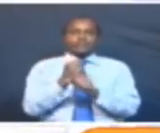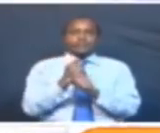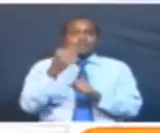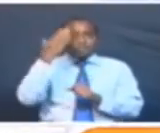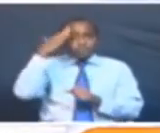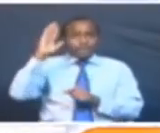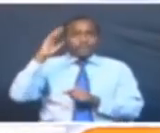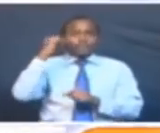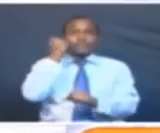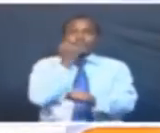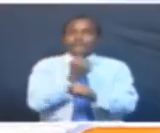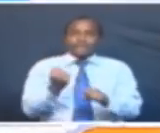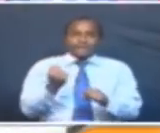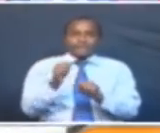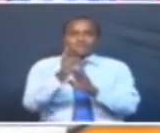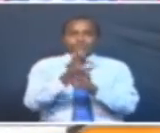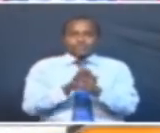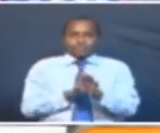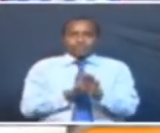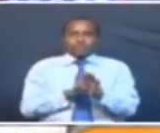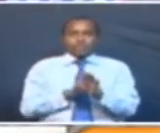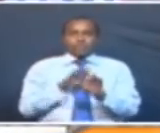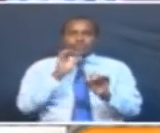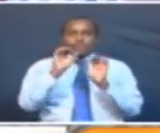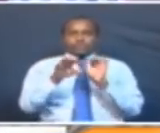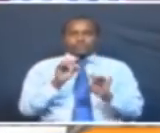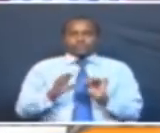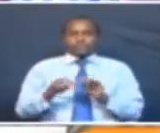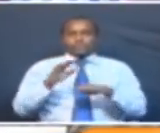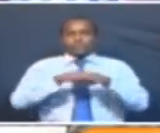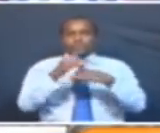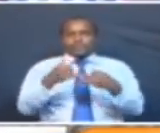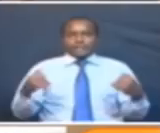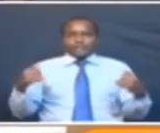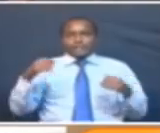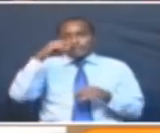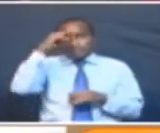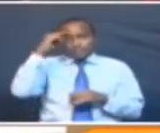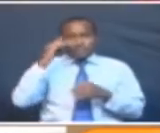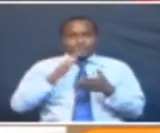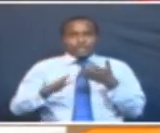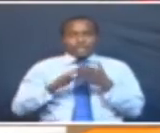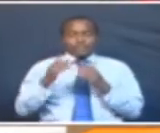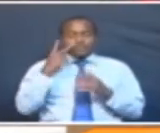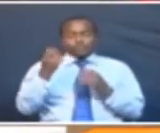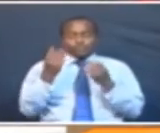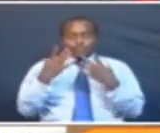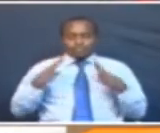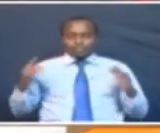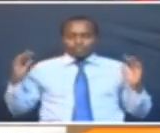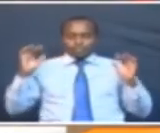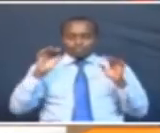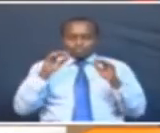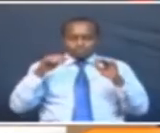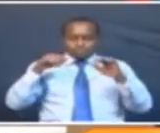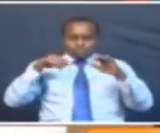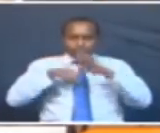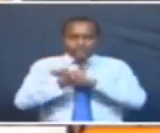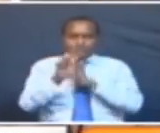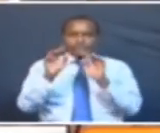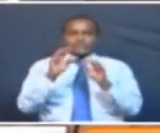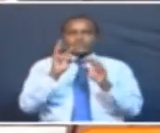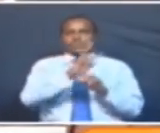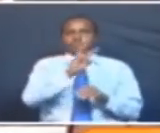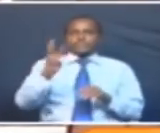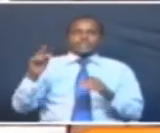was hard and very slow to fill the tax returns online, since the rush saw many people logging into the iTax website at